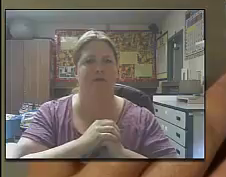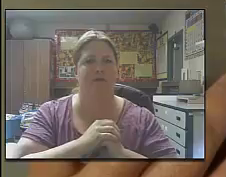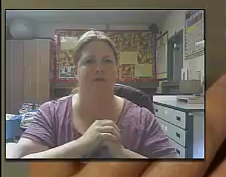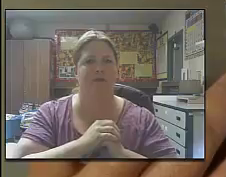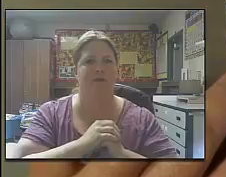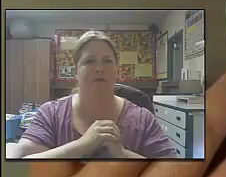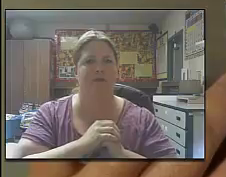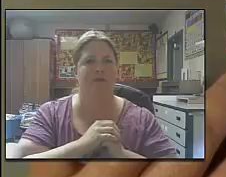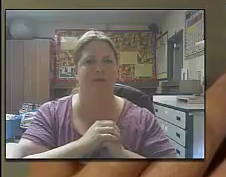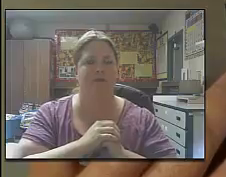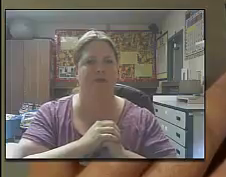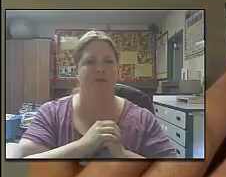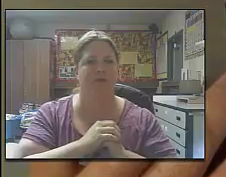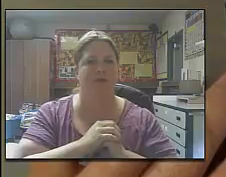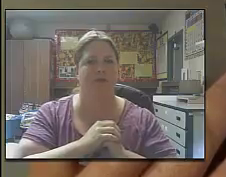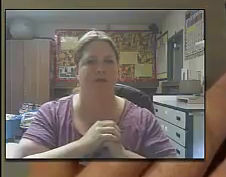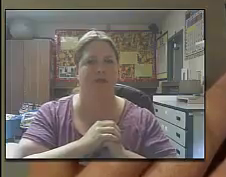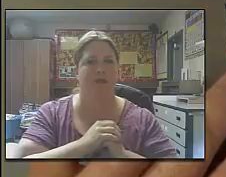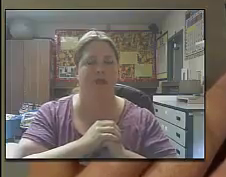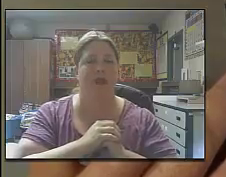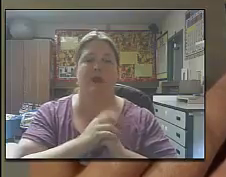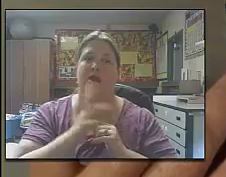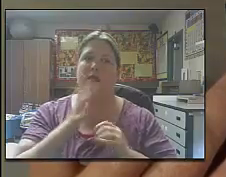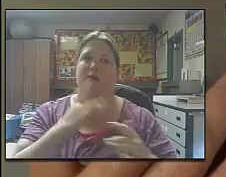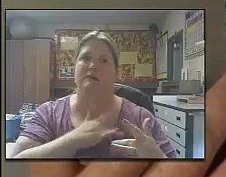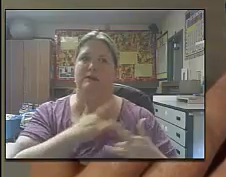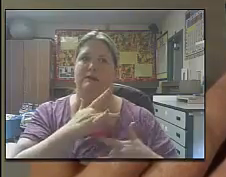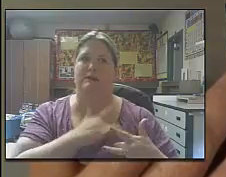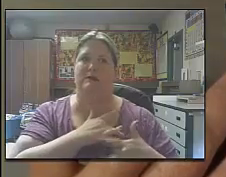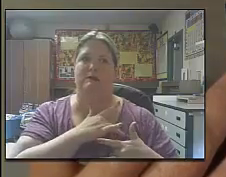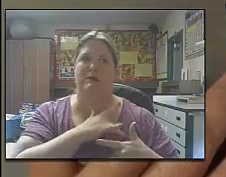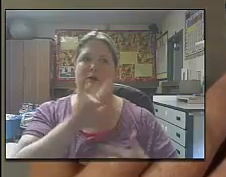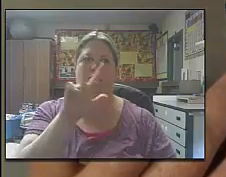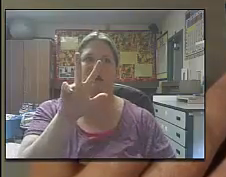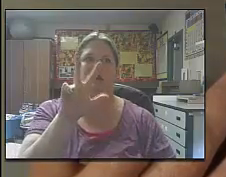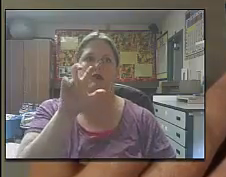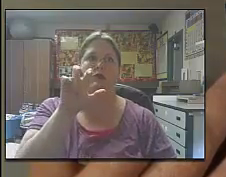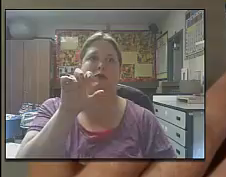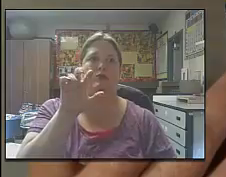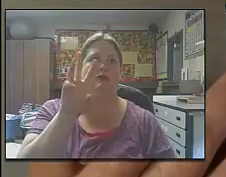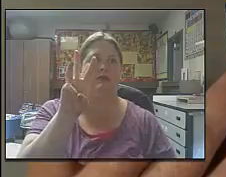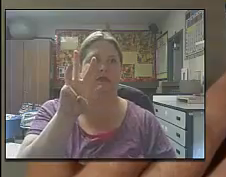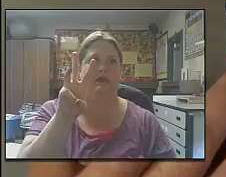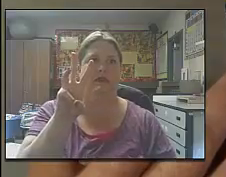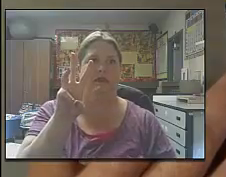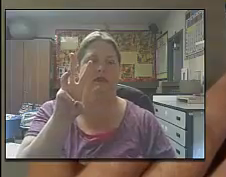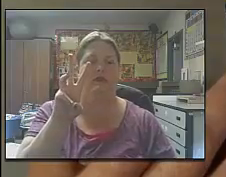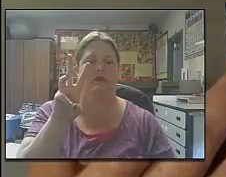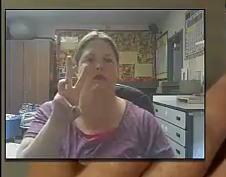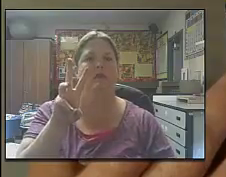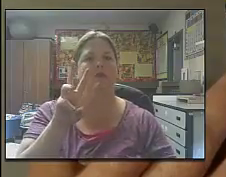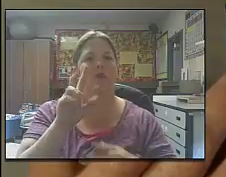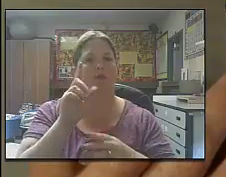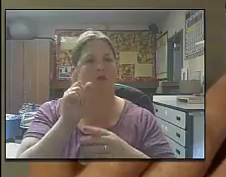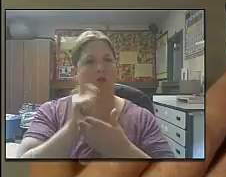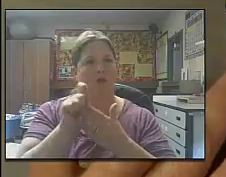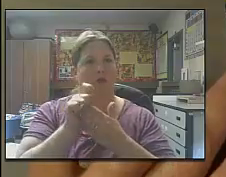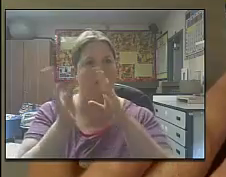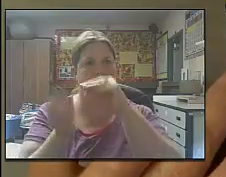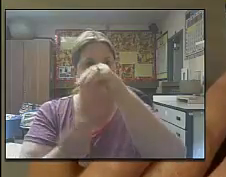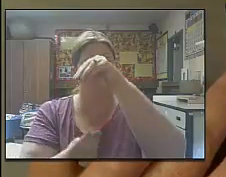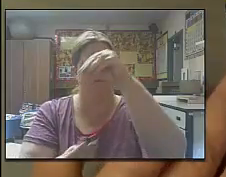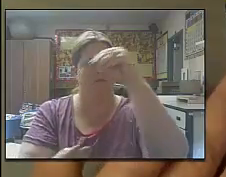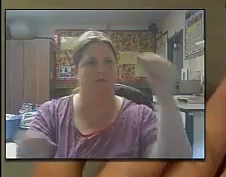230. And then the first part. This is where I'm worried about you. This is where I mess up too. So if we write it this other